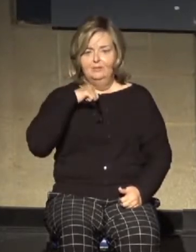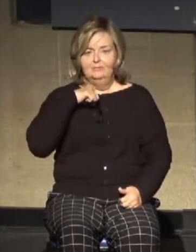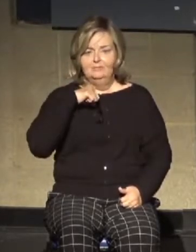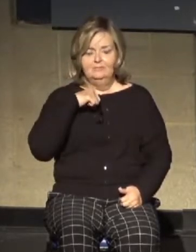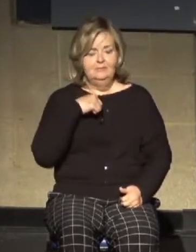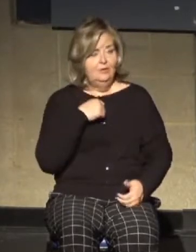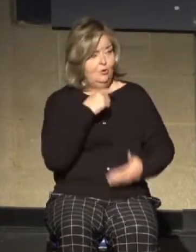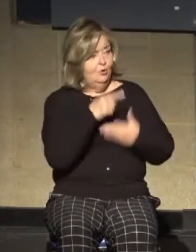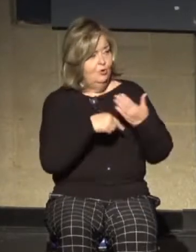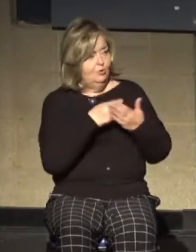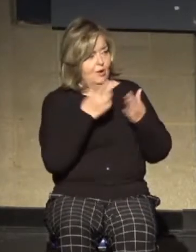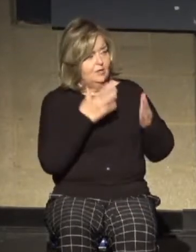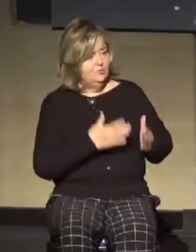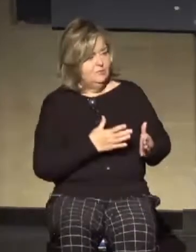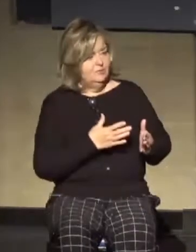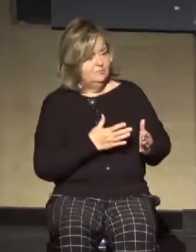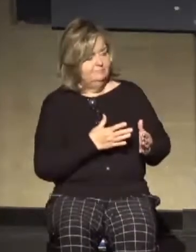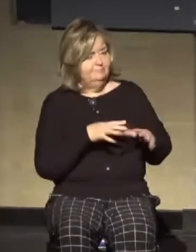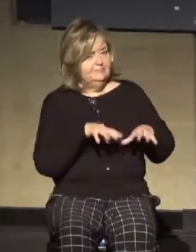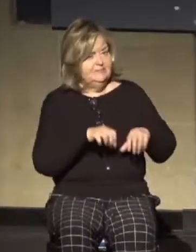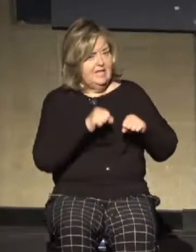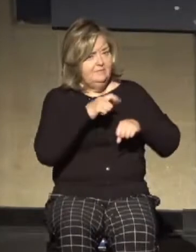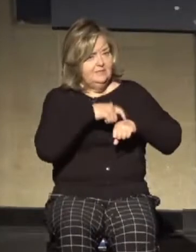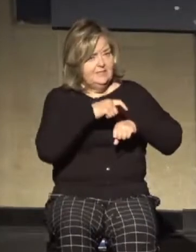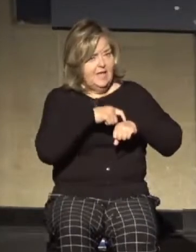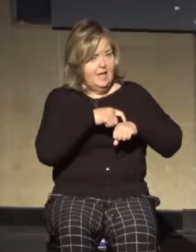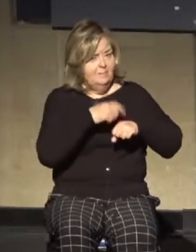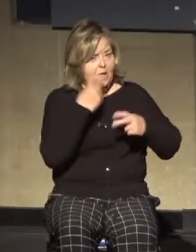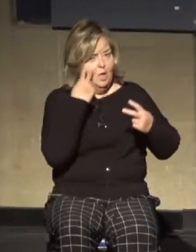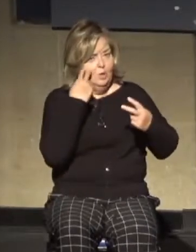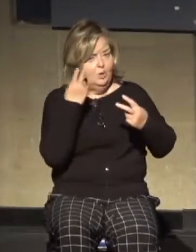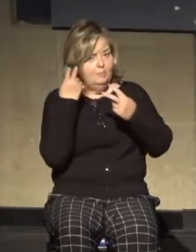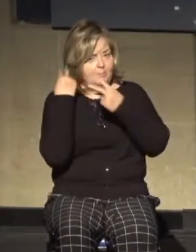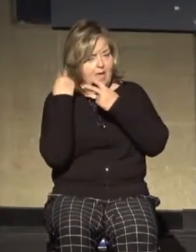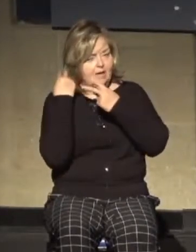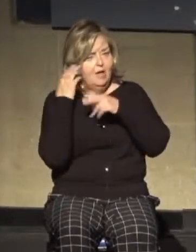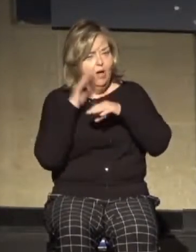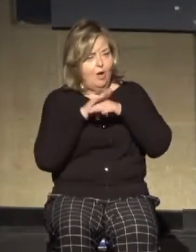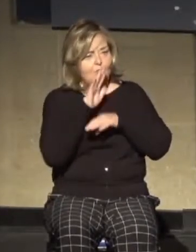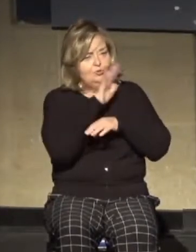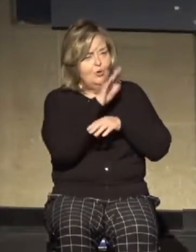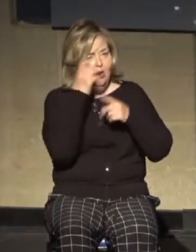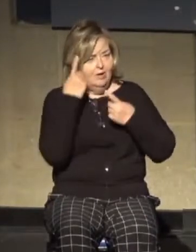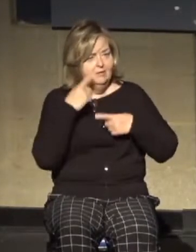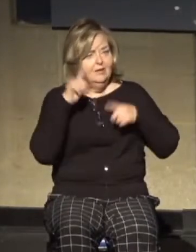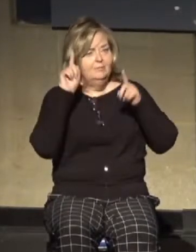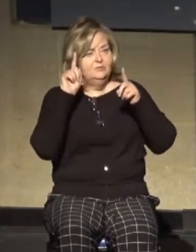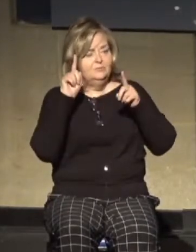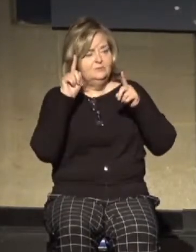Graduates, I want you to take a moment and reflect on your accomplishments.